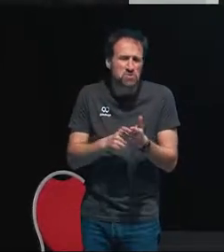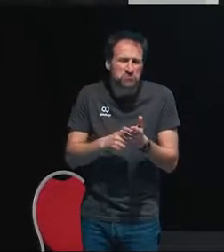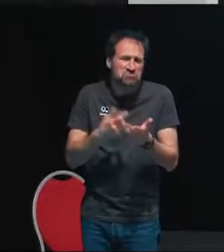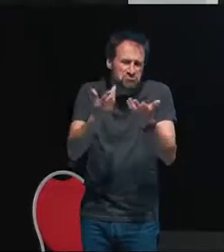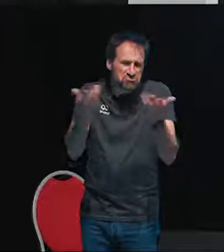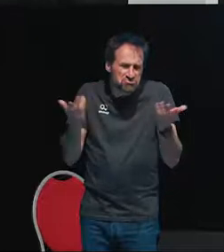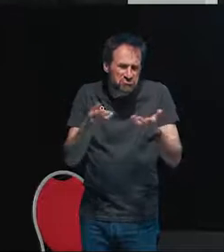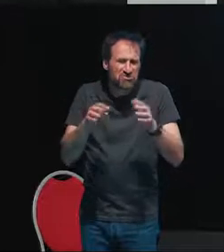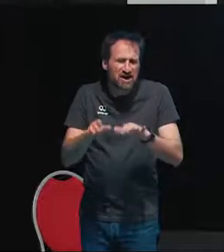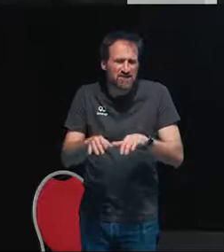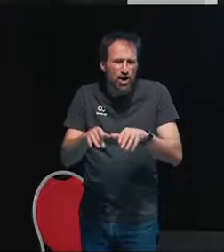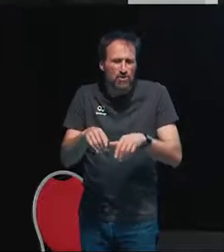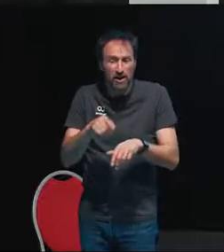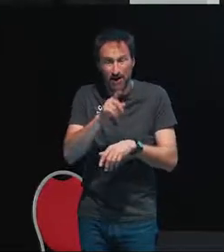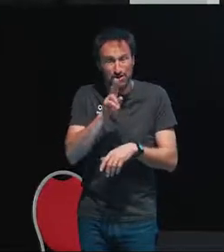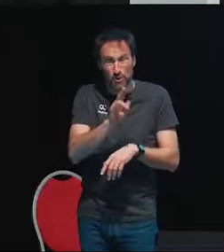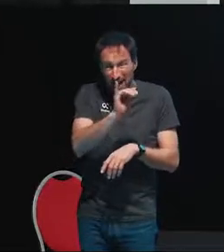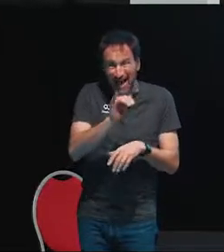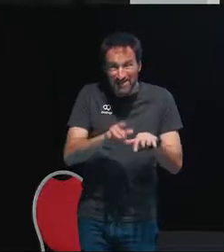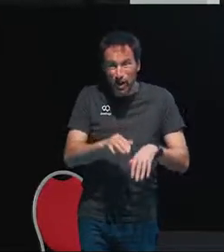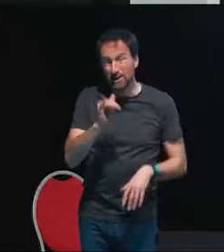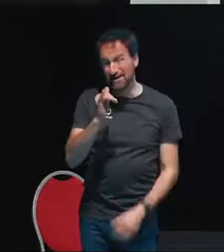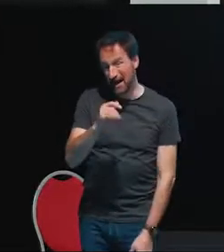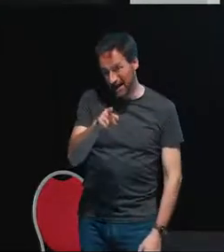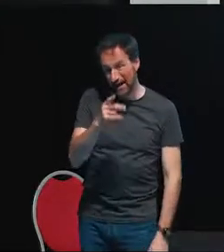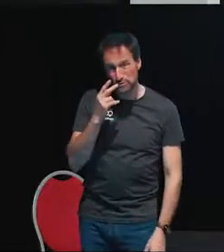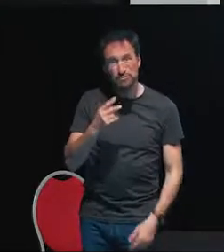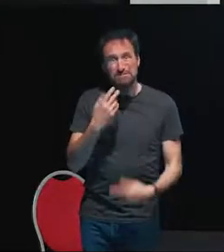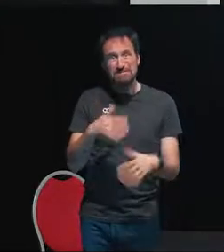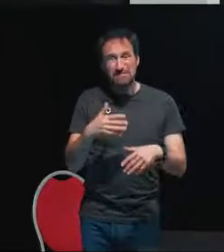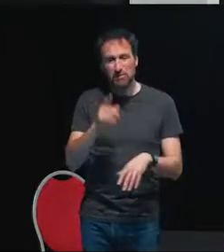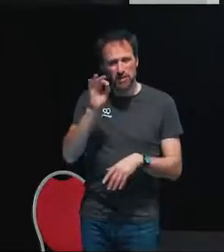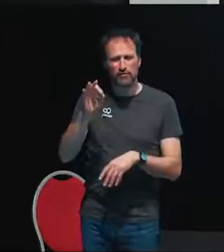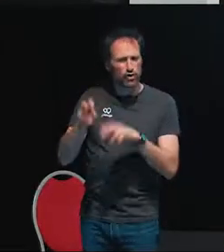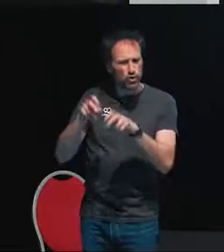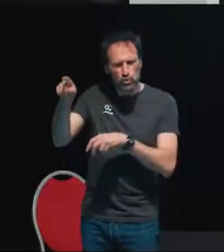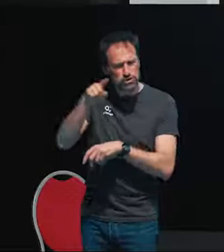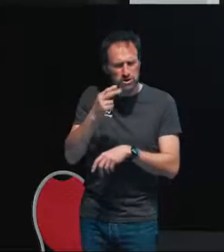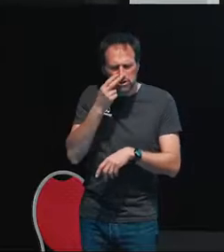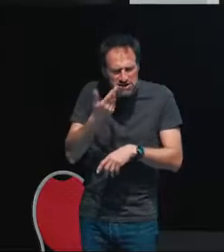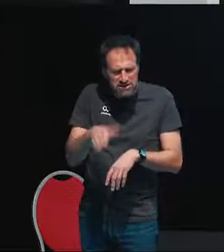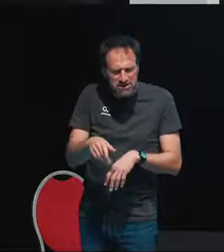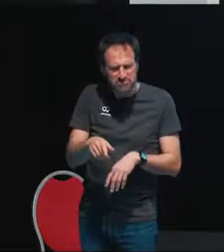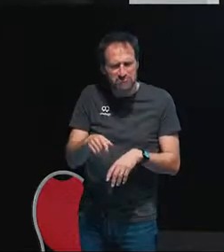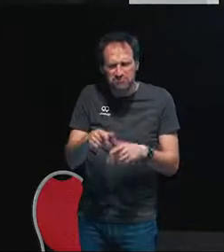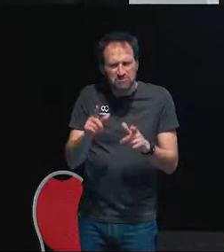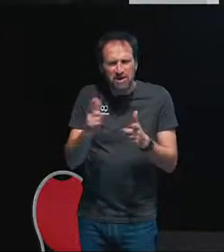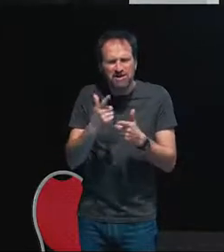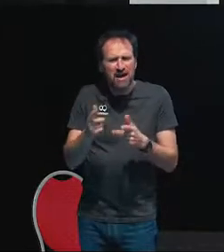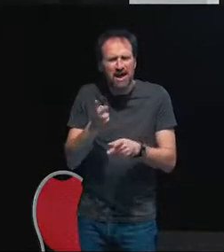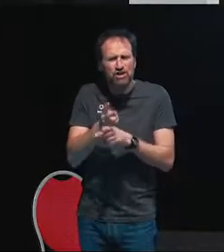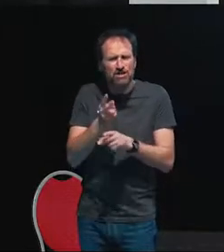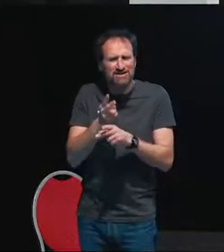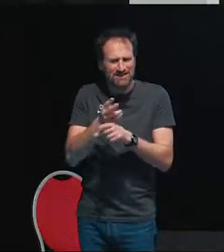but the user is never gonna see that inconsistent API so that's one way that these also differ and finally